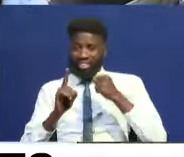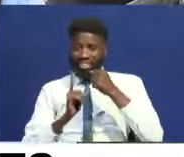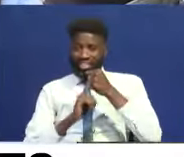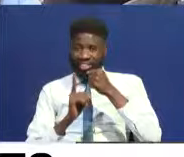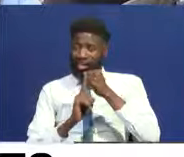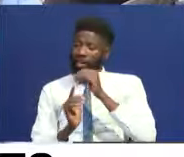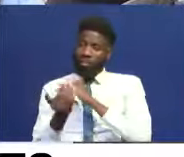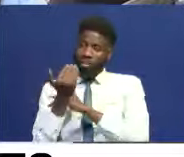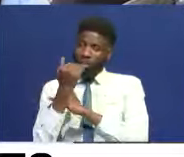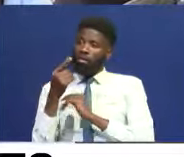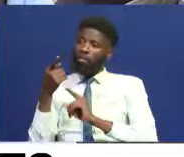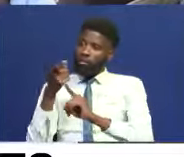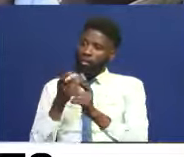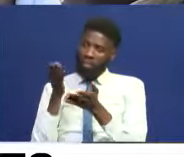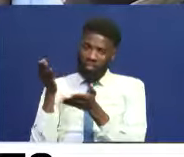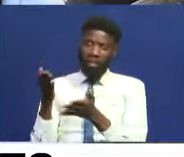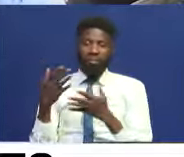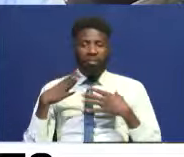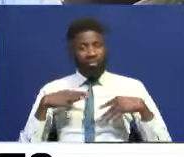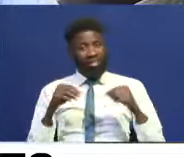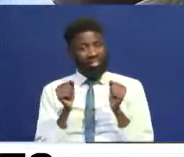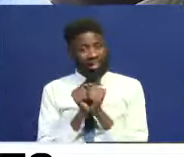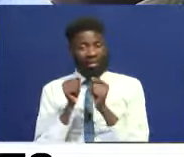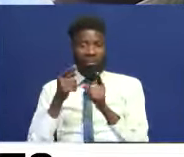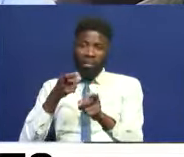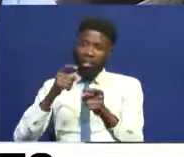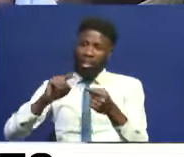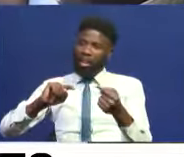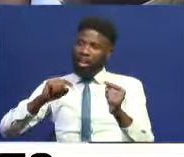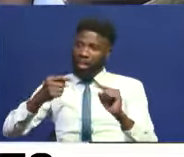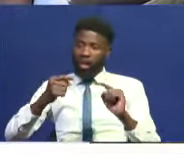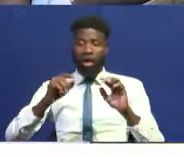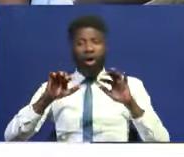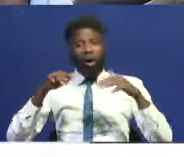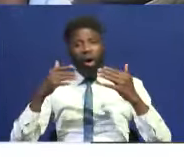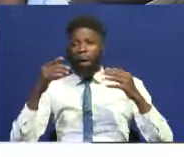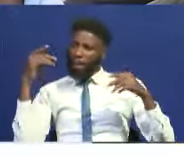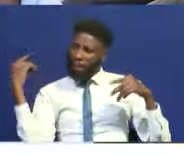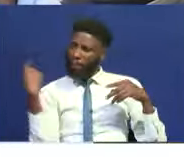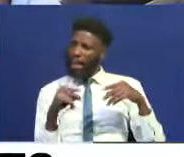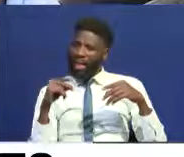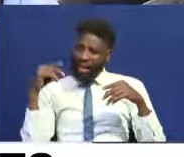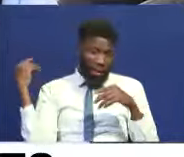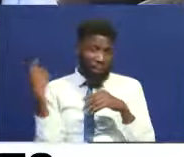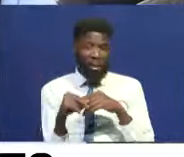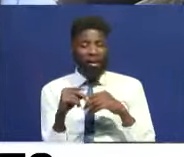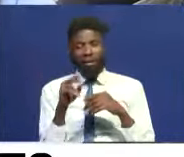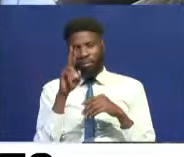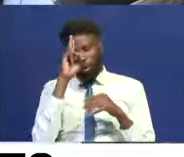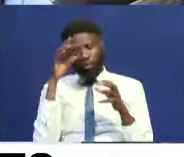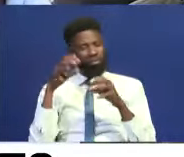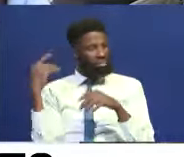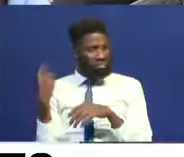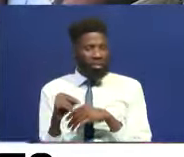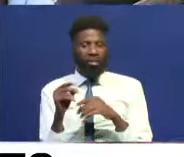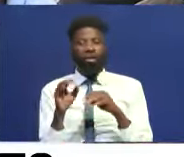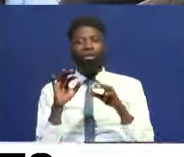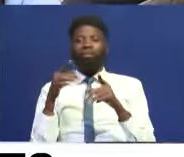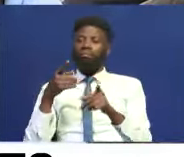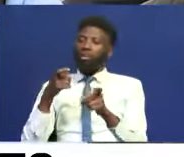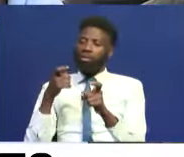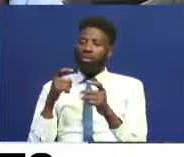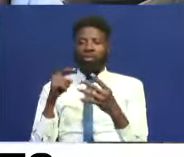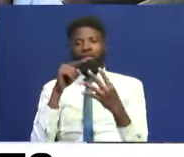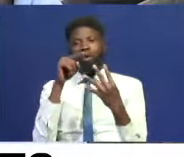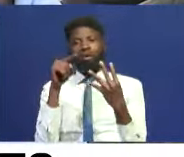10 huko, wako na either rubber bullets, wamegongwa mwili, wamepigwa na marungu, police brutality, na wamepigwa marisasi. Waine walibaki